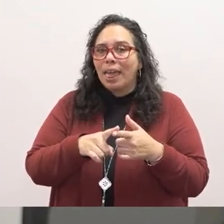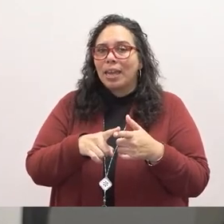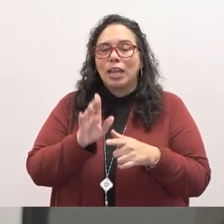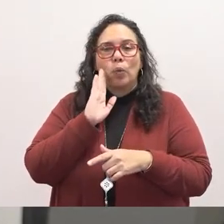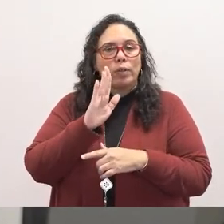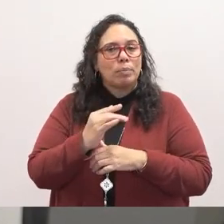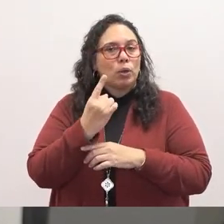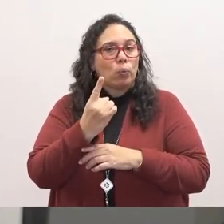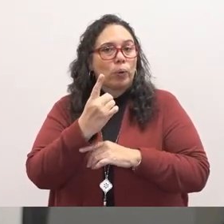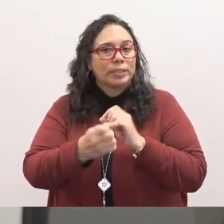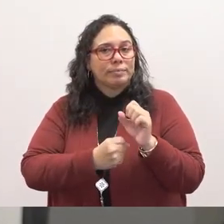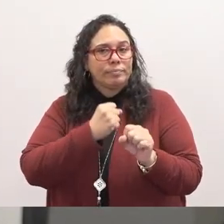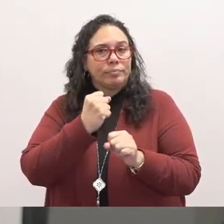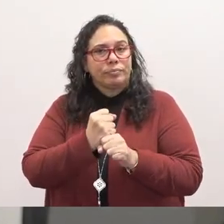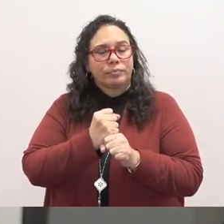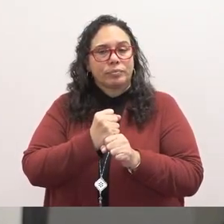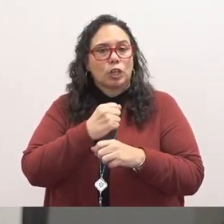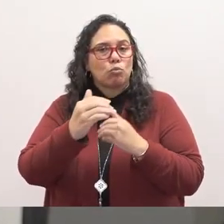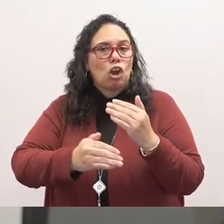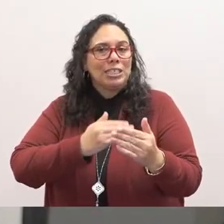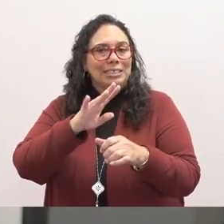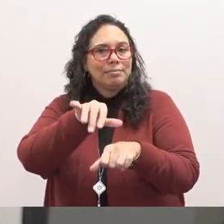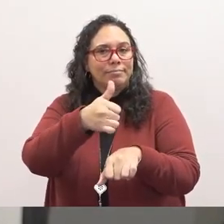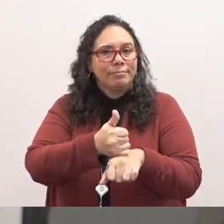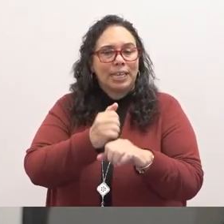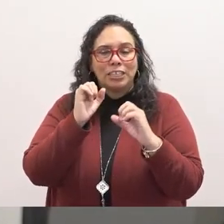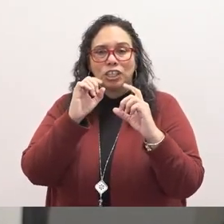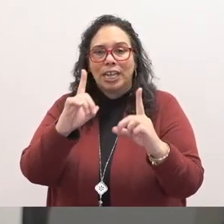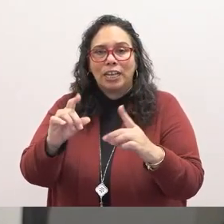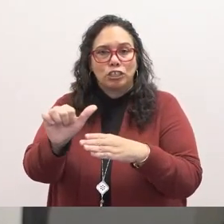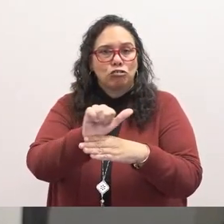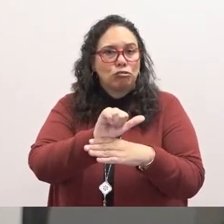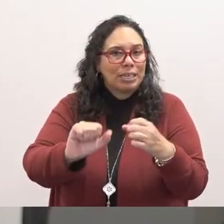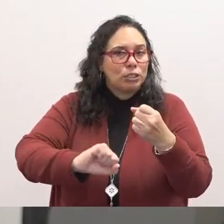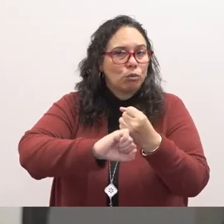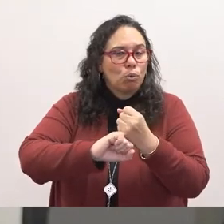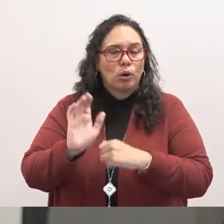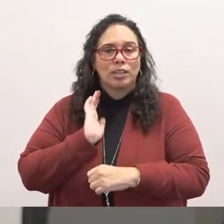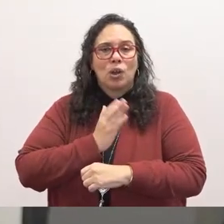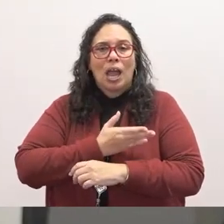process of implementation, education, training, and support to our staff